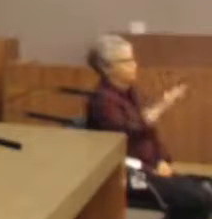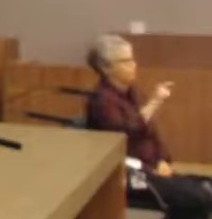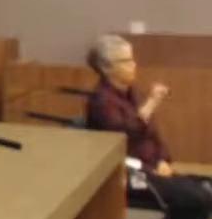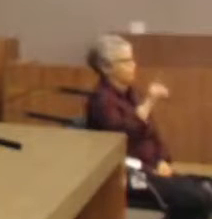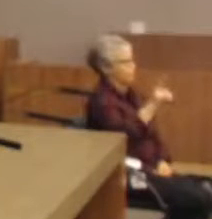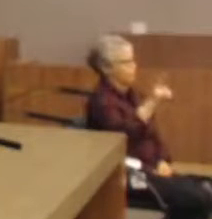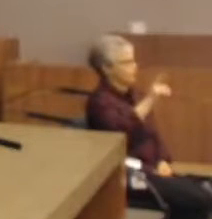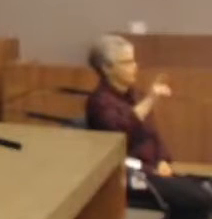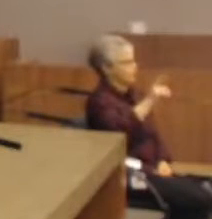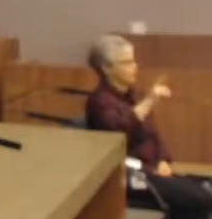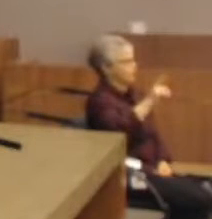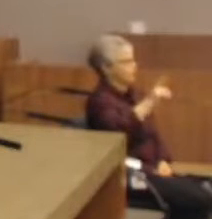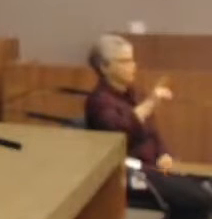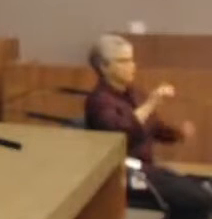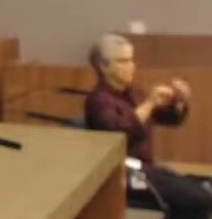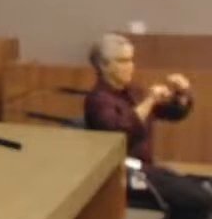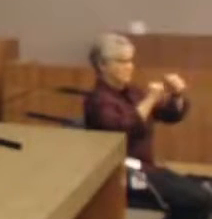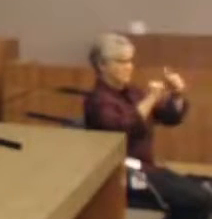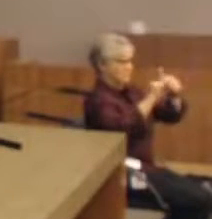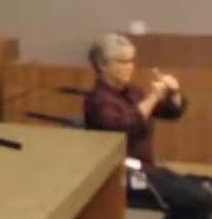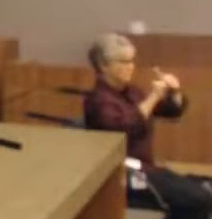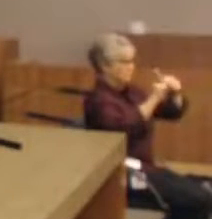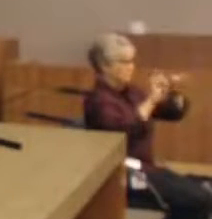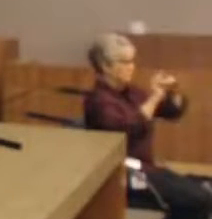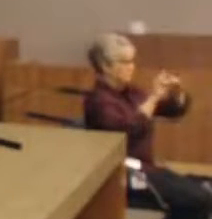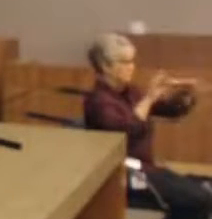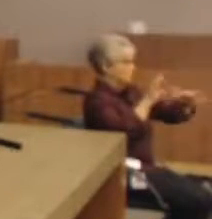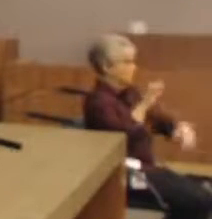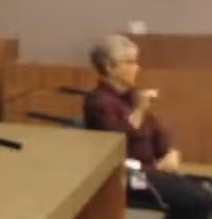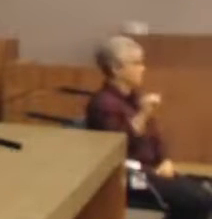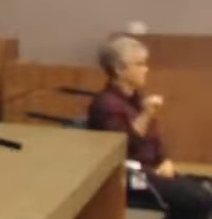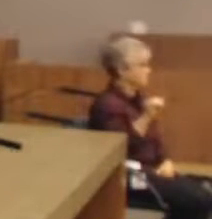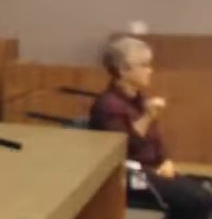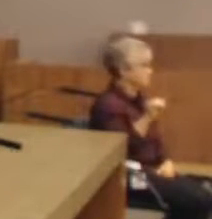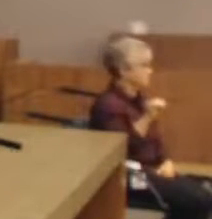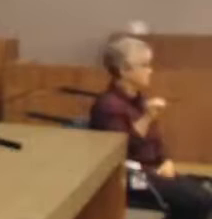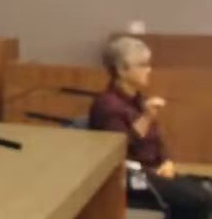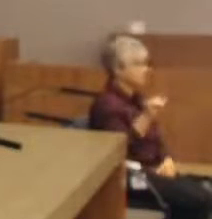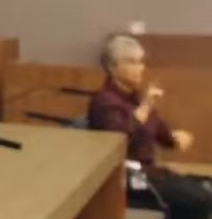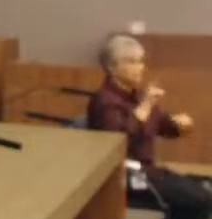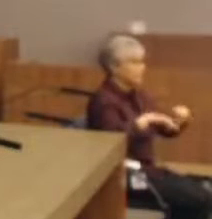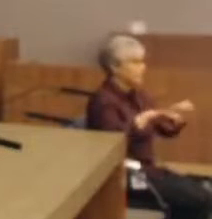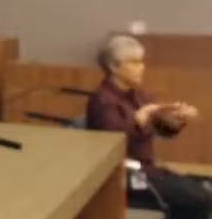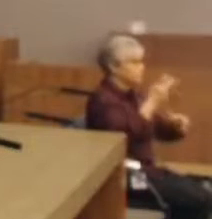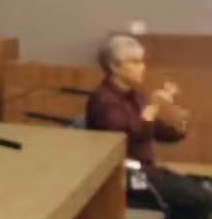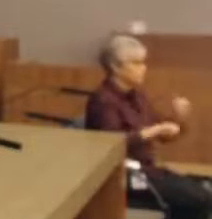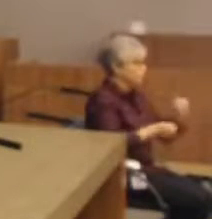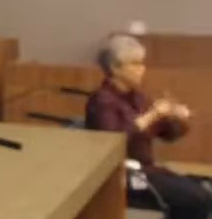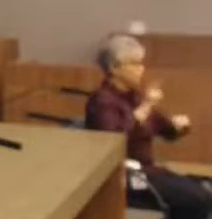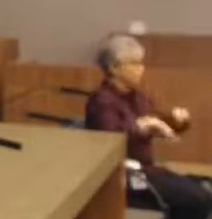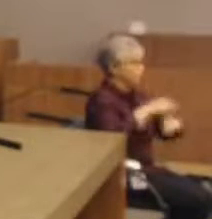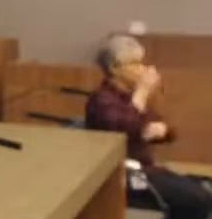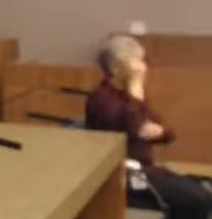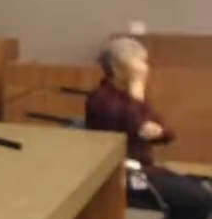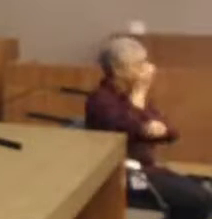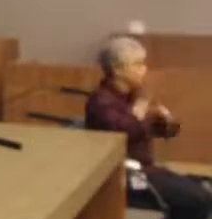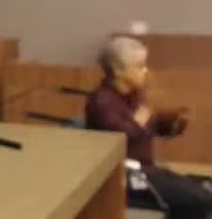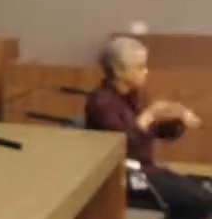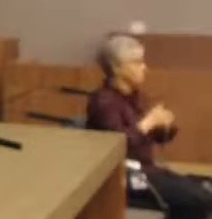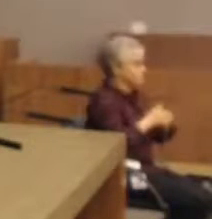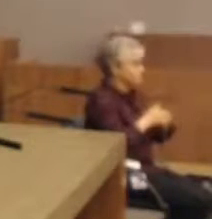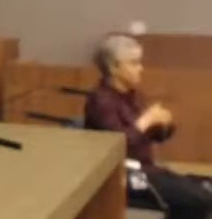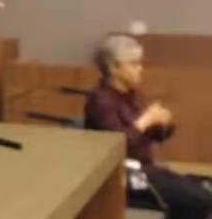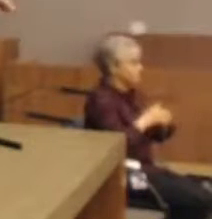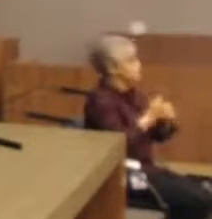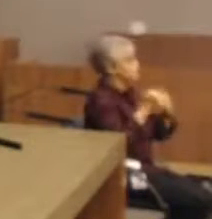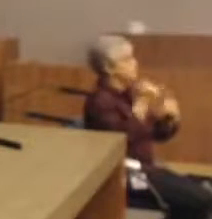mind from the emotional part of your mind. And so you can't do those two things very well. If right now there was an alarm